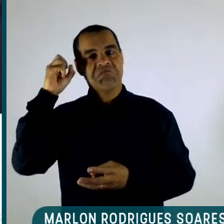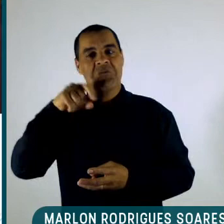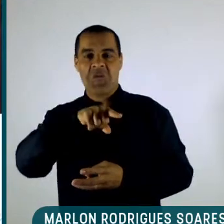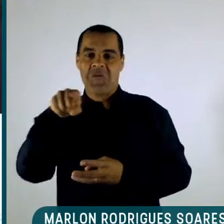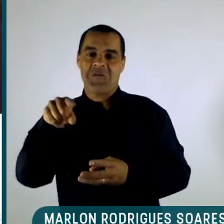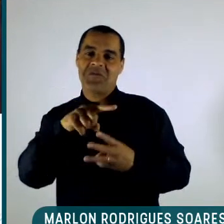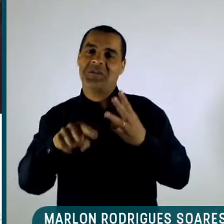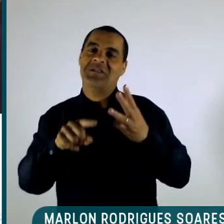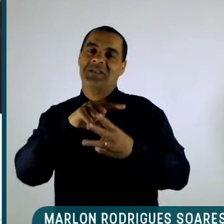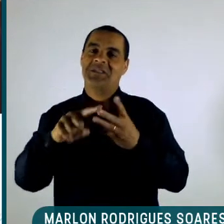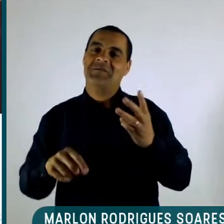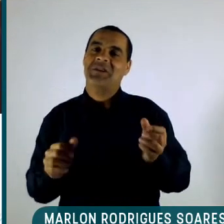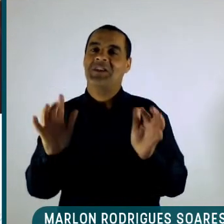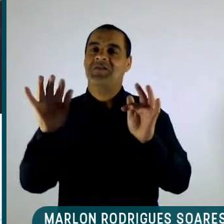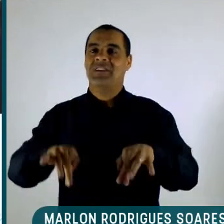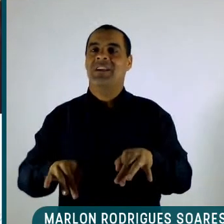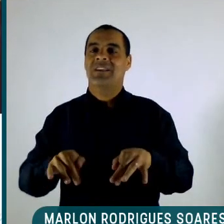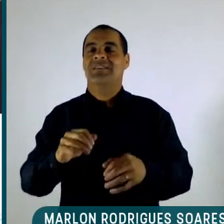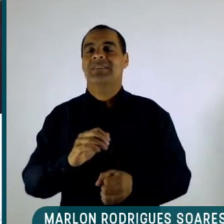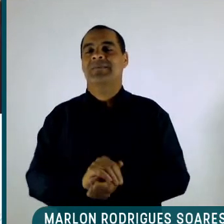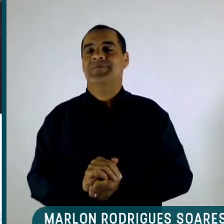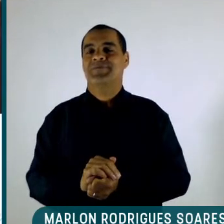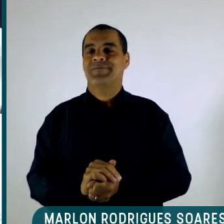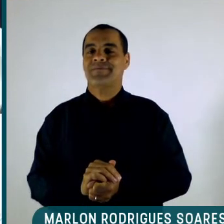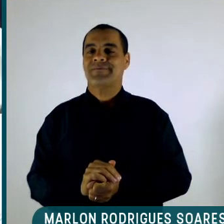system in fact, and not just in theory?